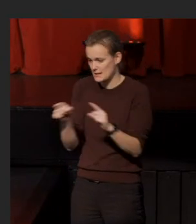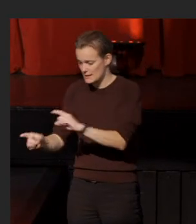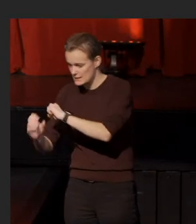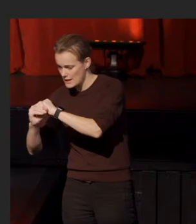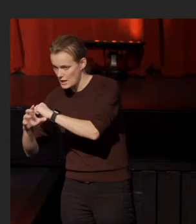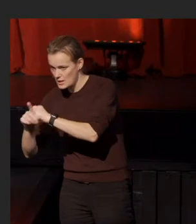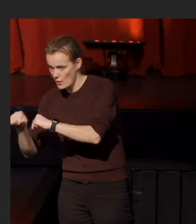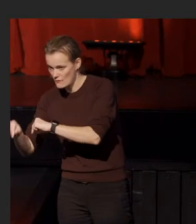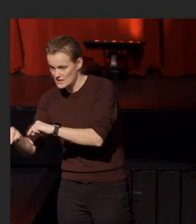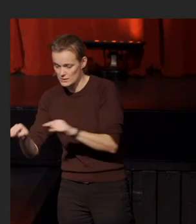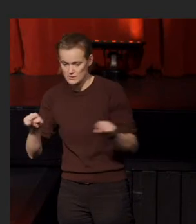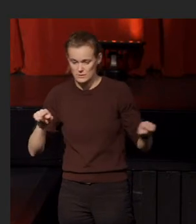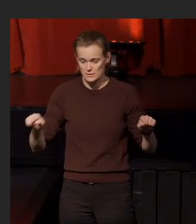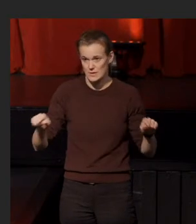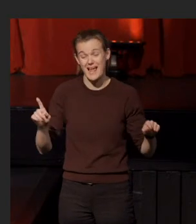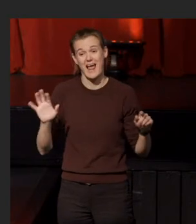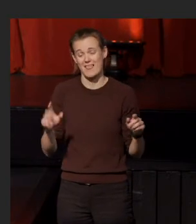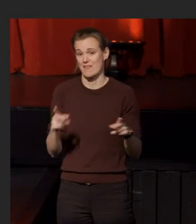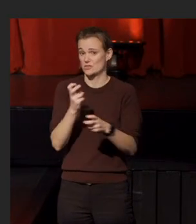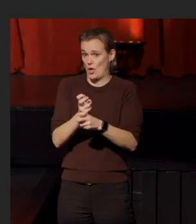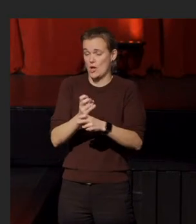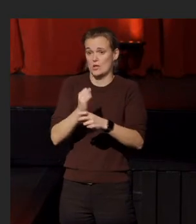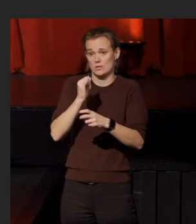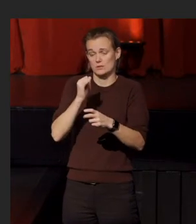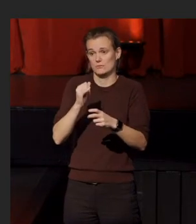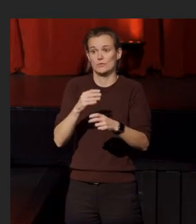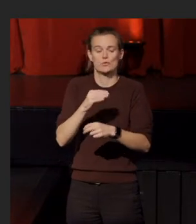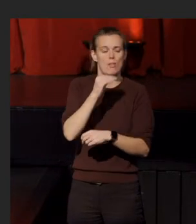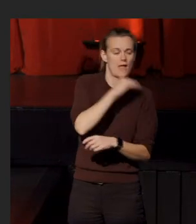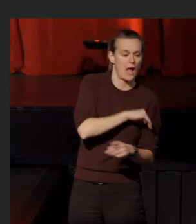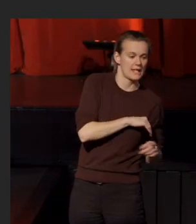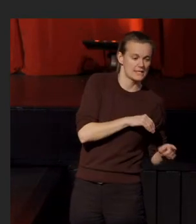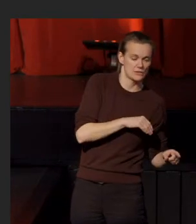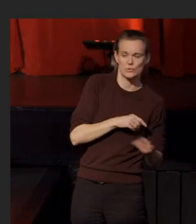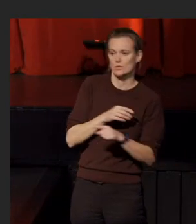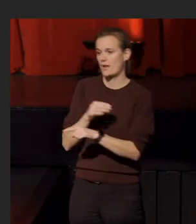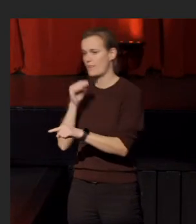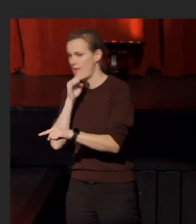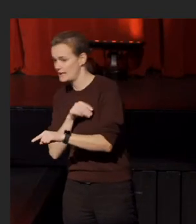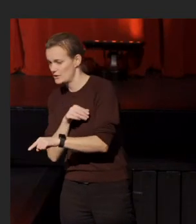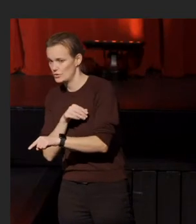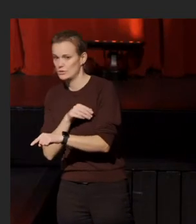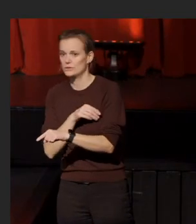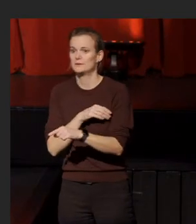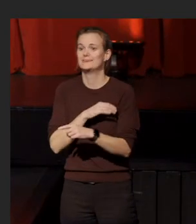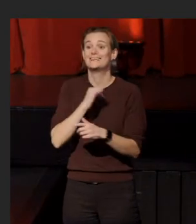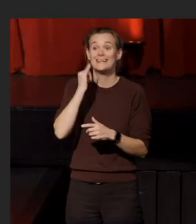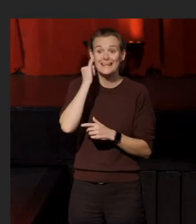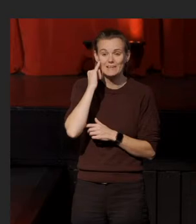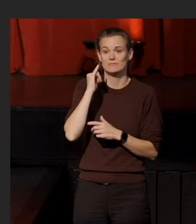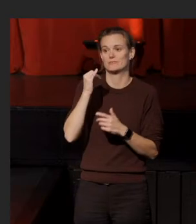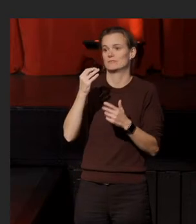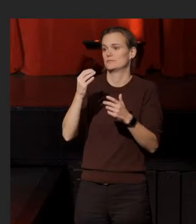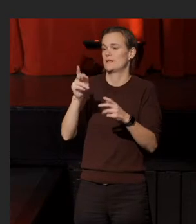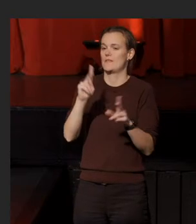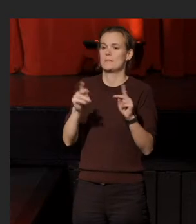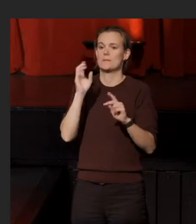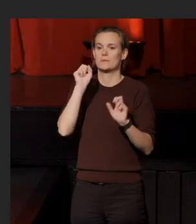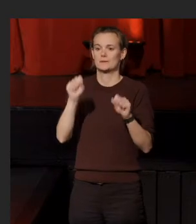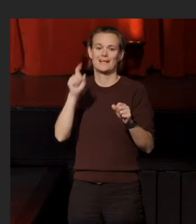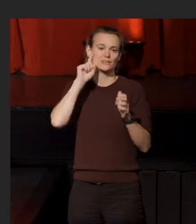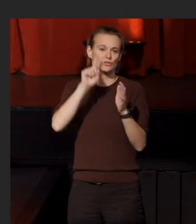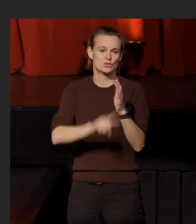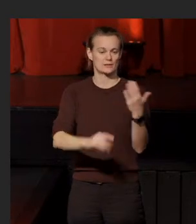to share disinformation through paid campaigns when journalists or whoever else could go check what was